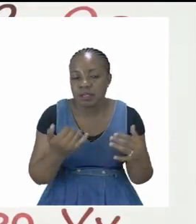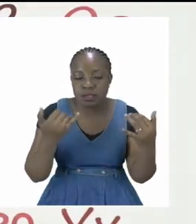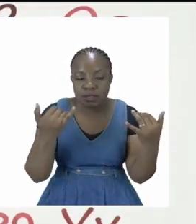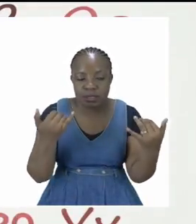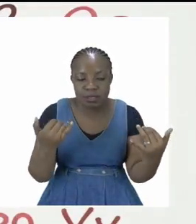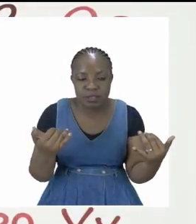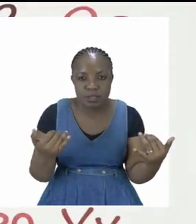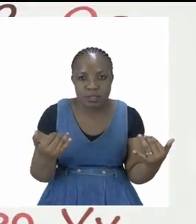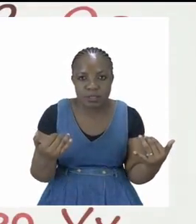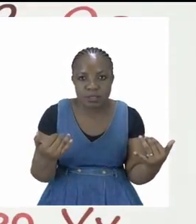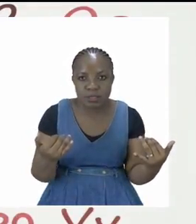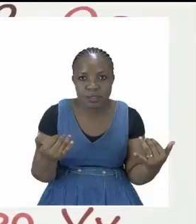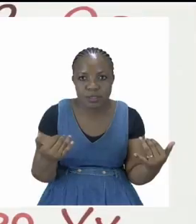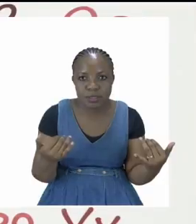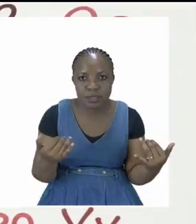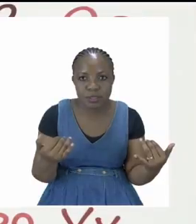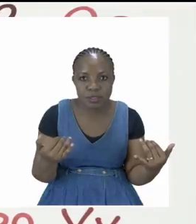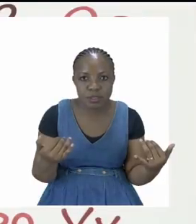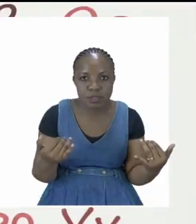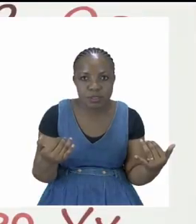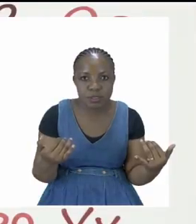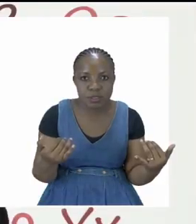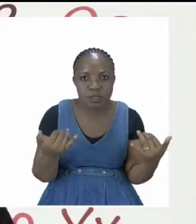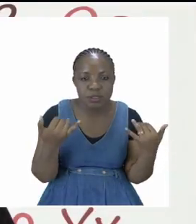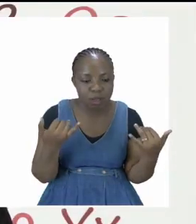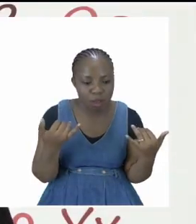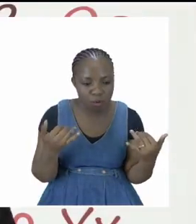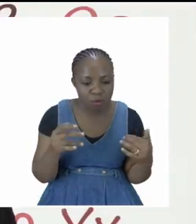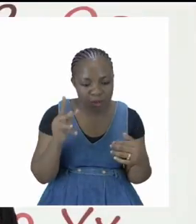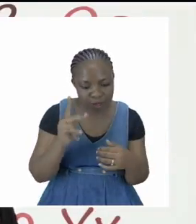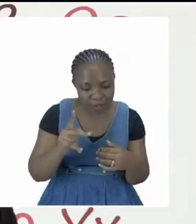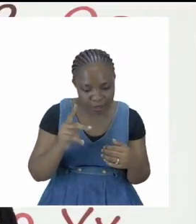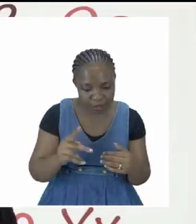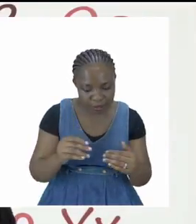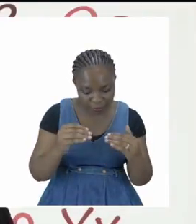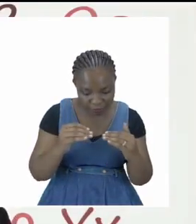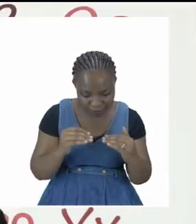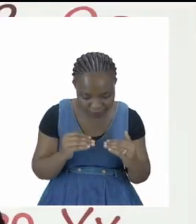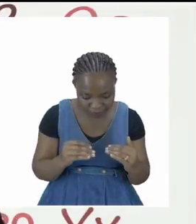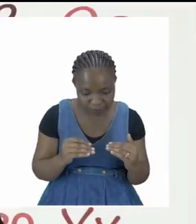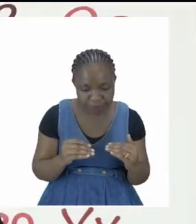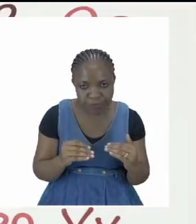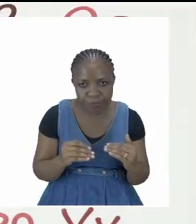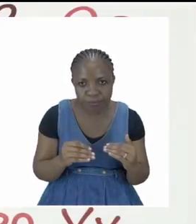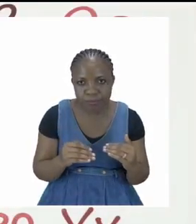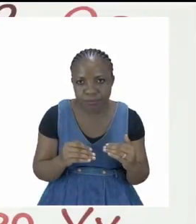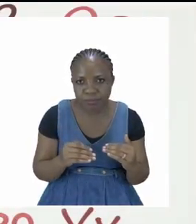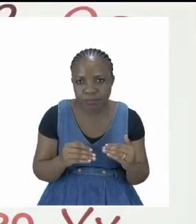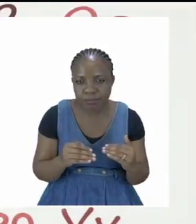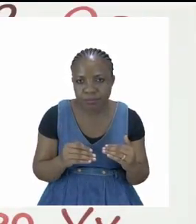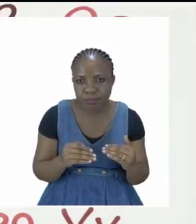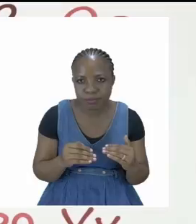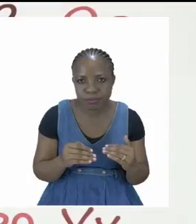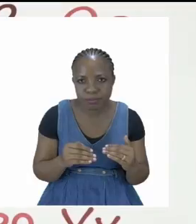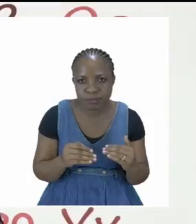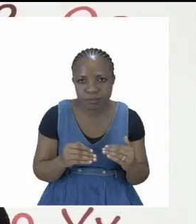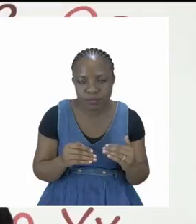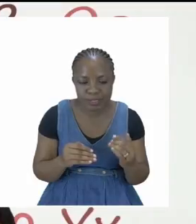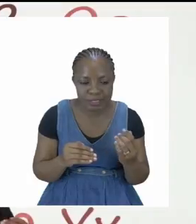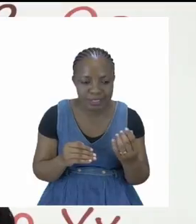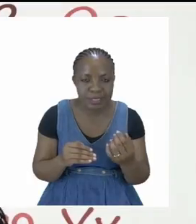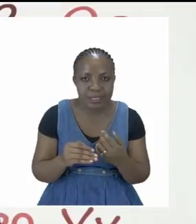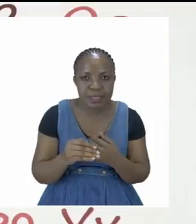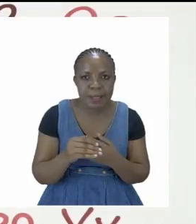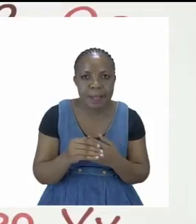a different sum, but we'll still get the same answer. We are now putting them back together.